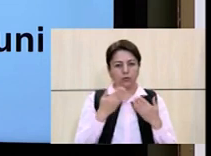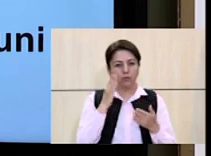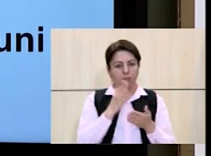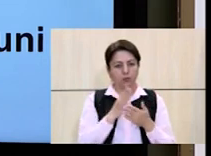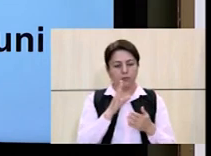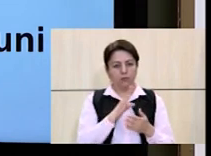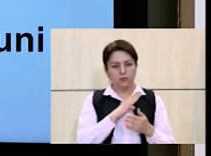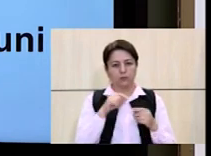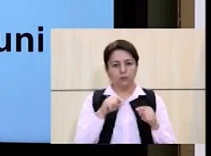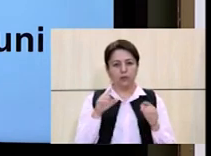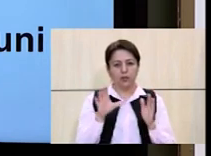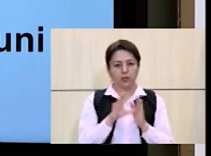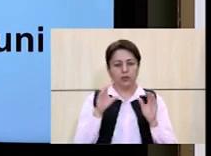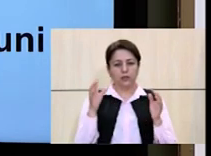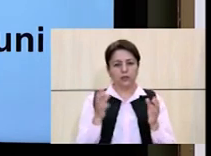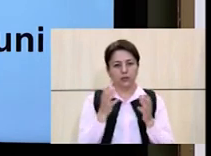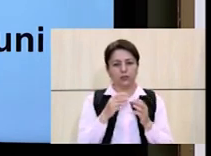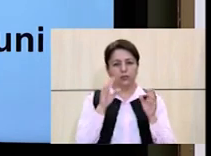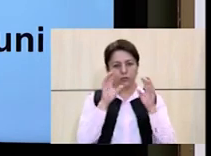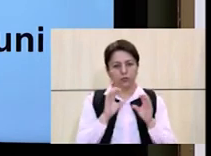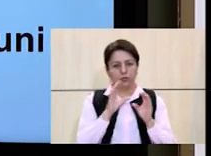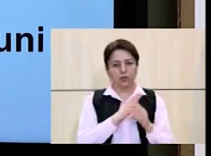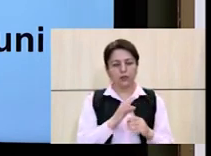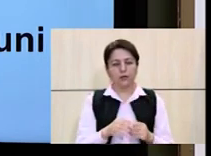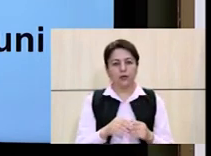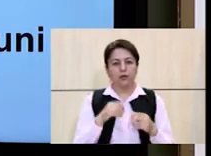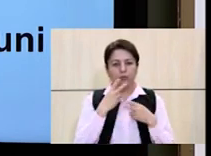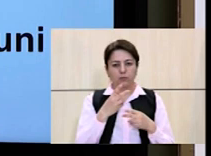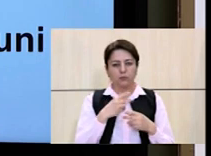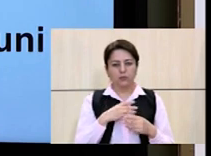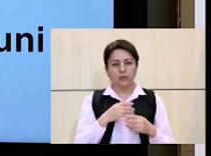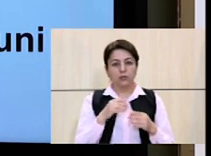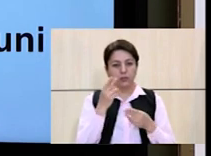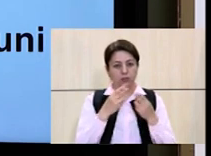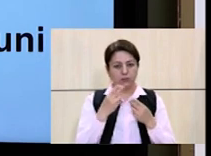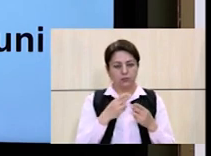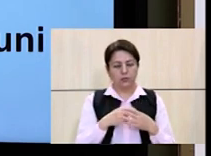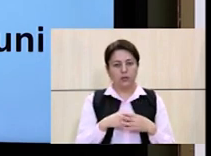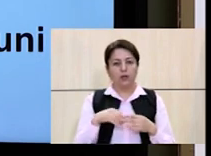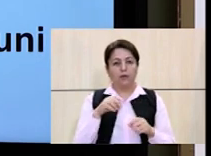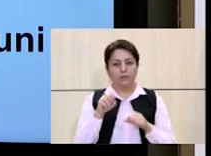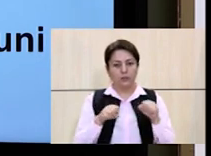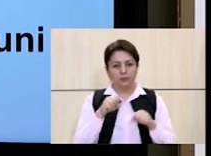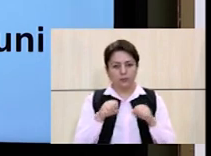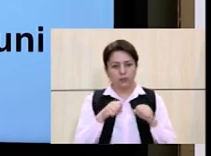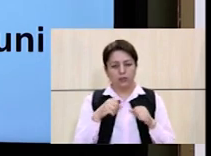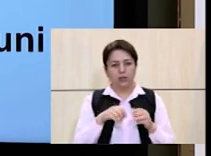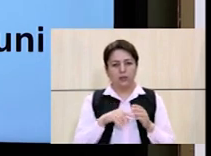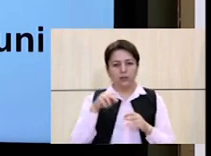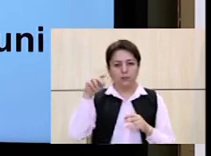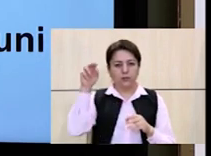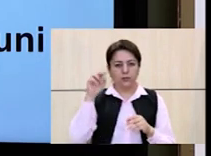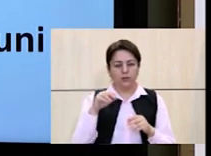bu energiyaning saqlanish qonuni edi. Demak, ko'rib turgan chizmalarda velosipedchi tepalikka